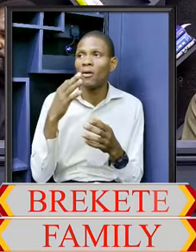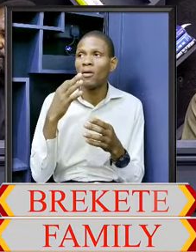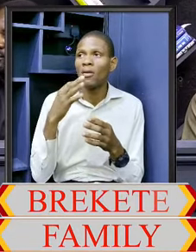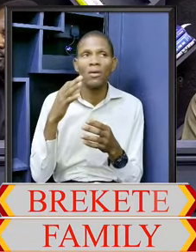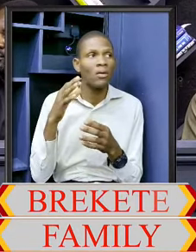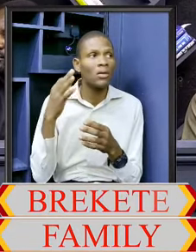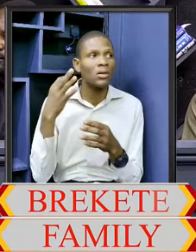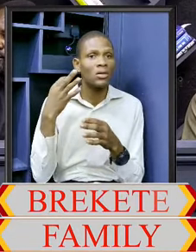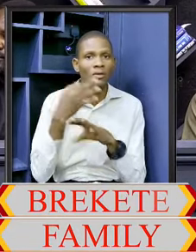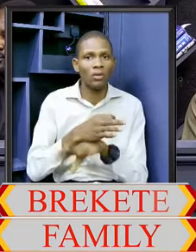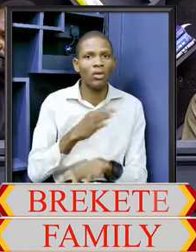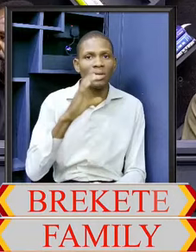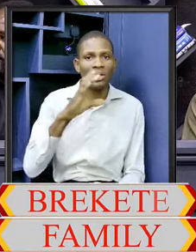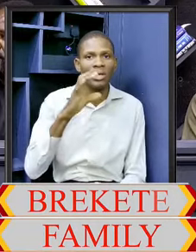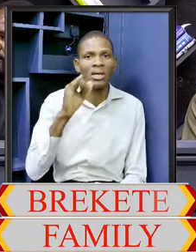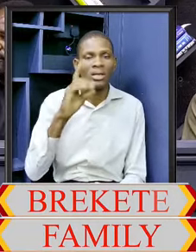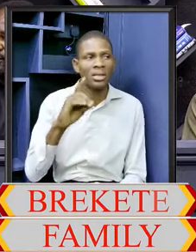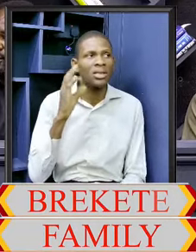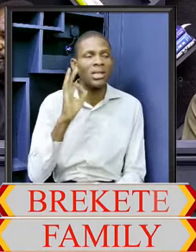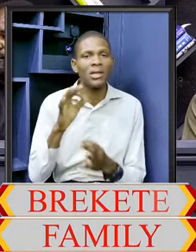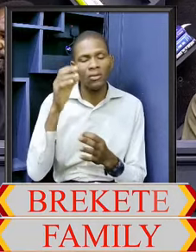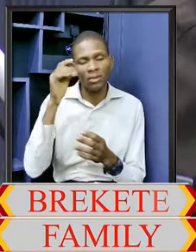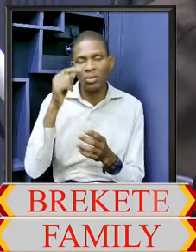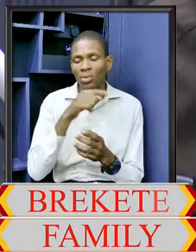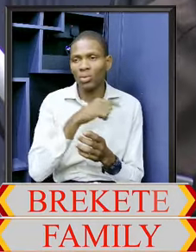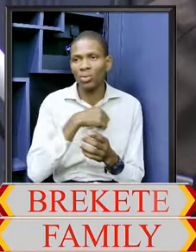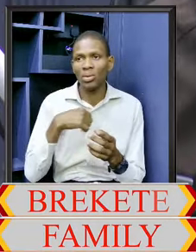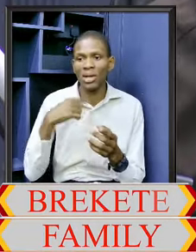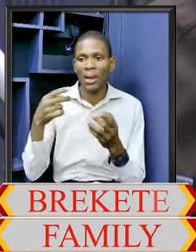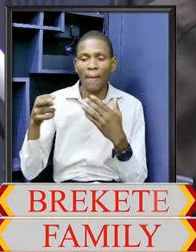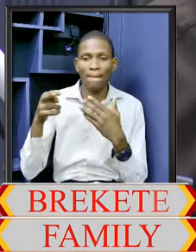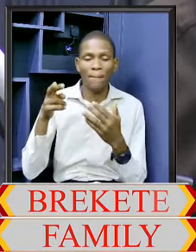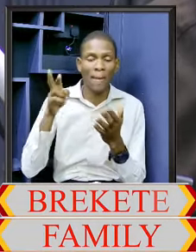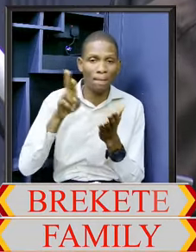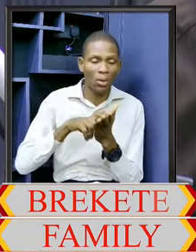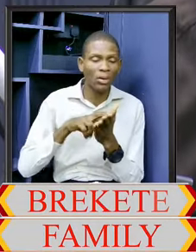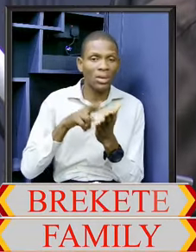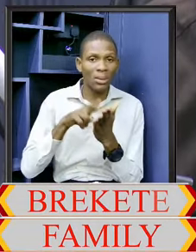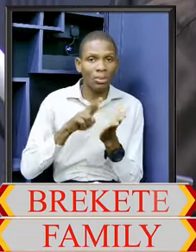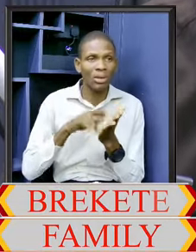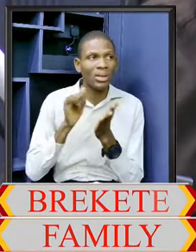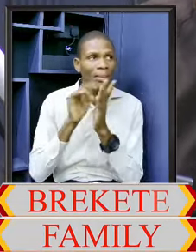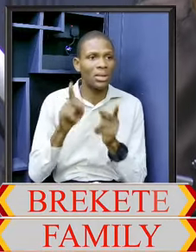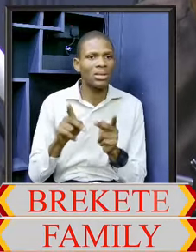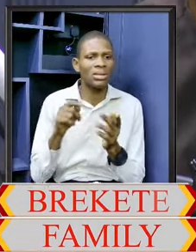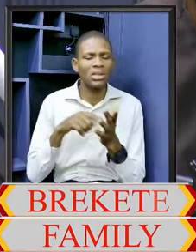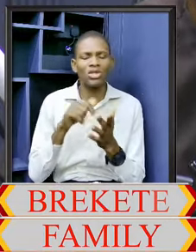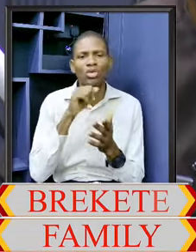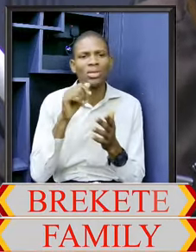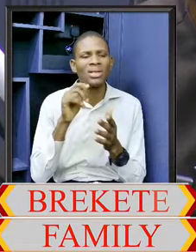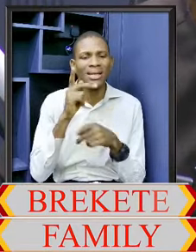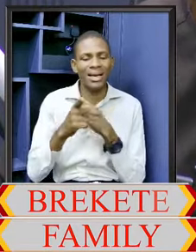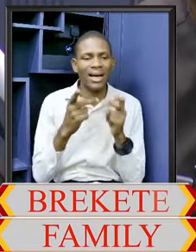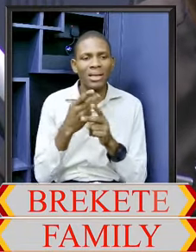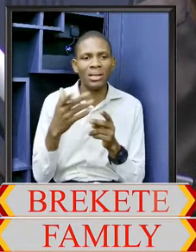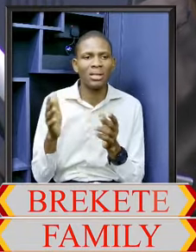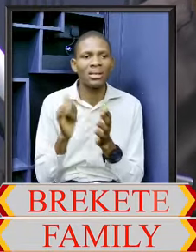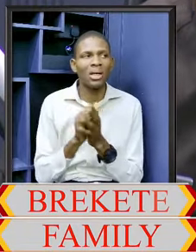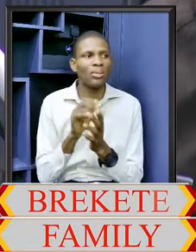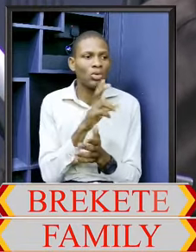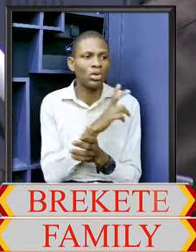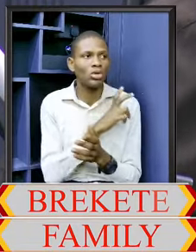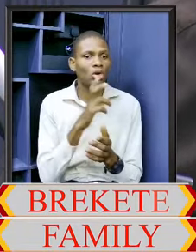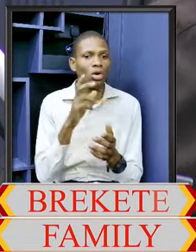force. Oh, for CID. We report them, I believe, say, no be the kind things where the police authorities go like to deal